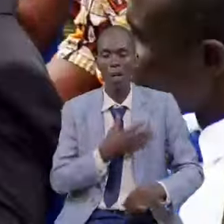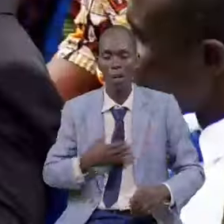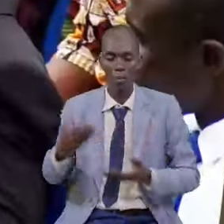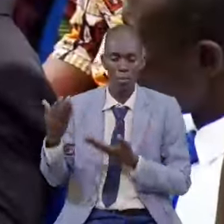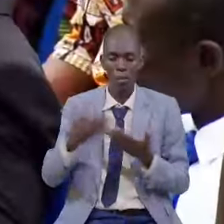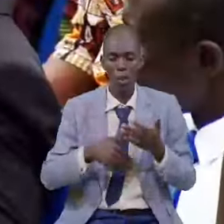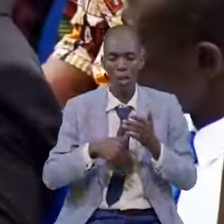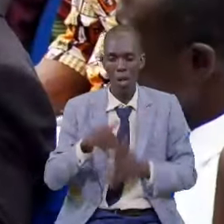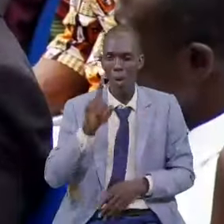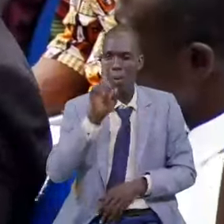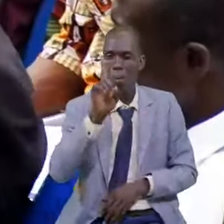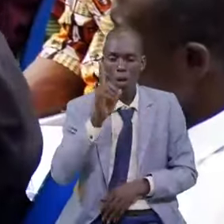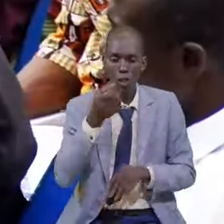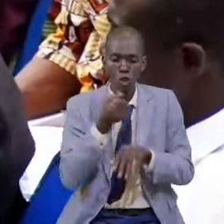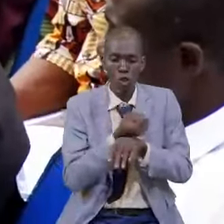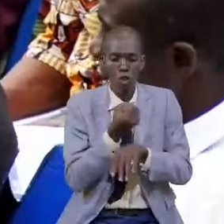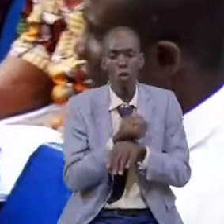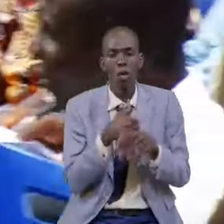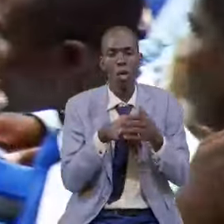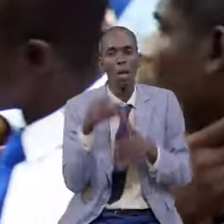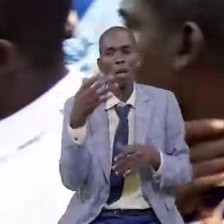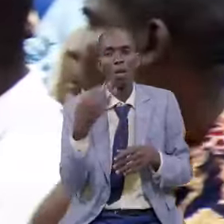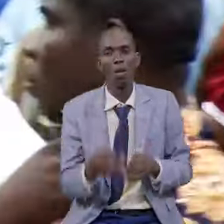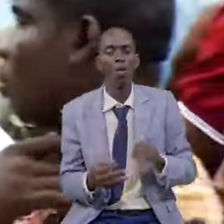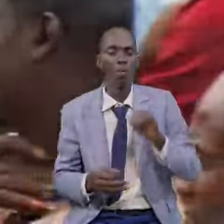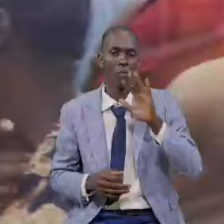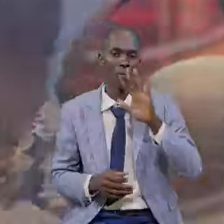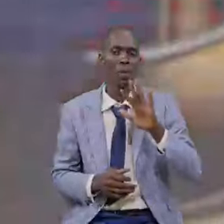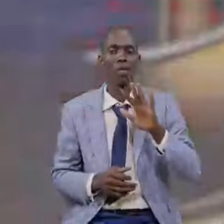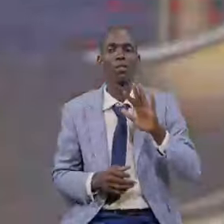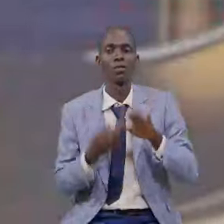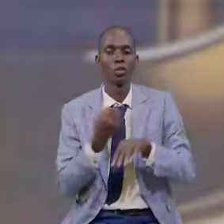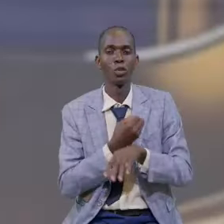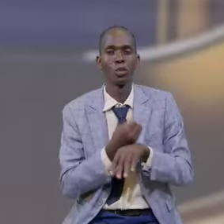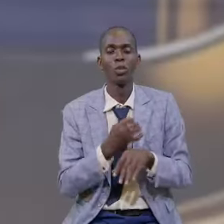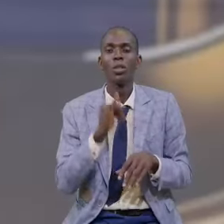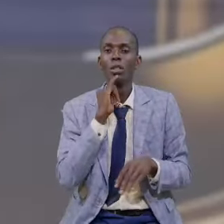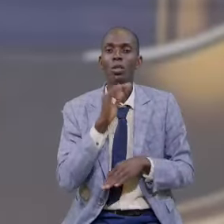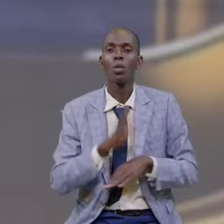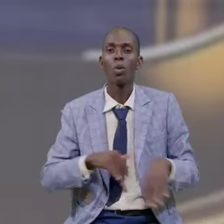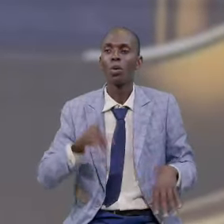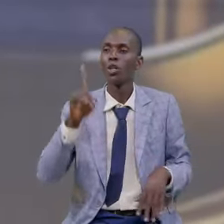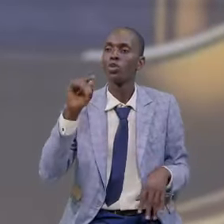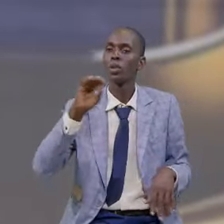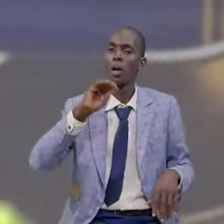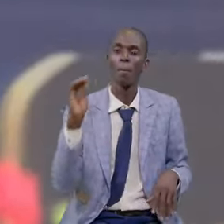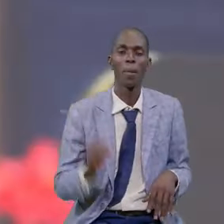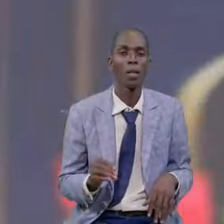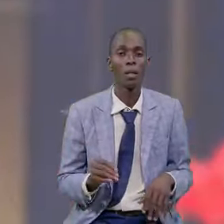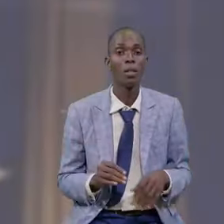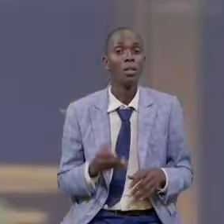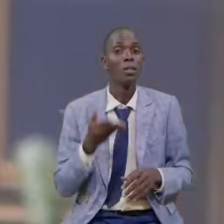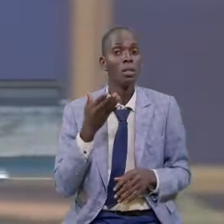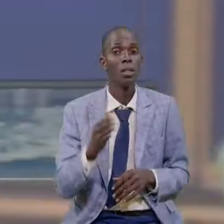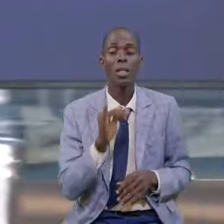of five is what we call 20%. There's a lot about the 20 that we can talk about. And when he